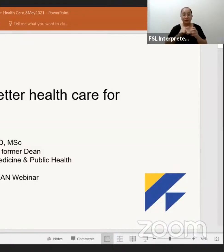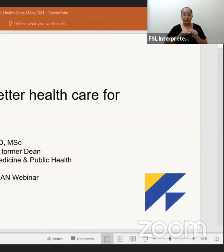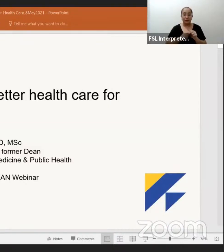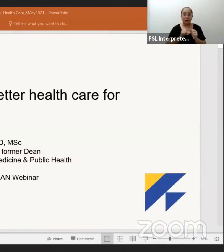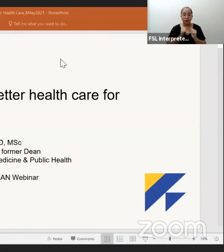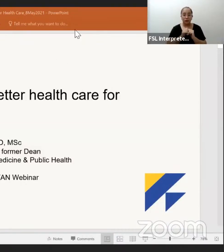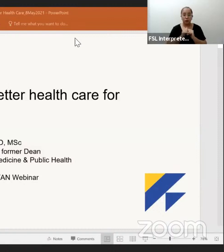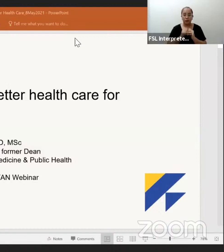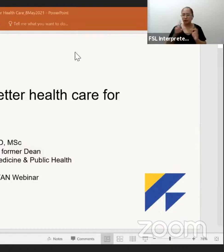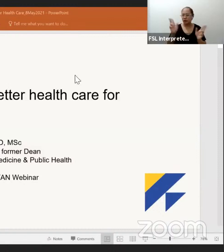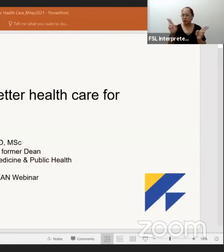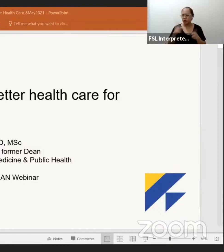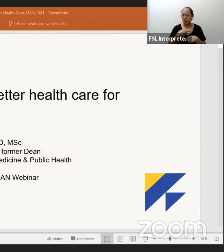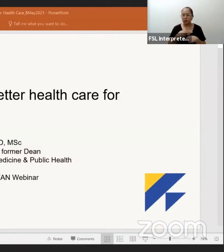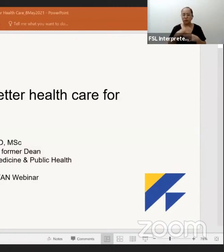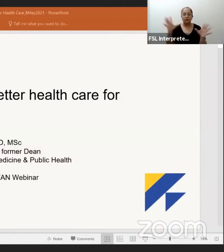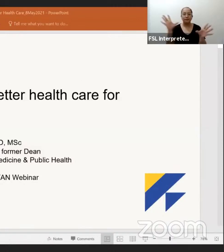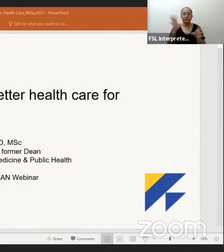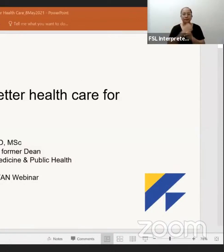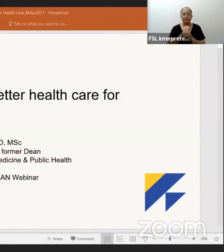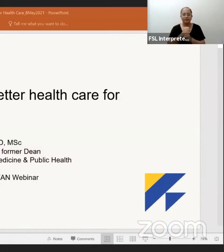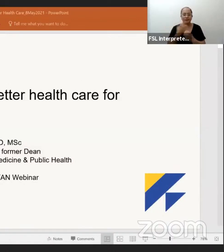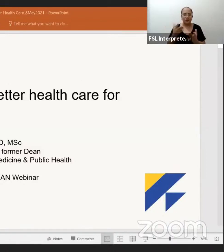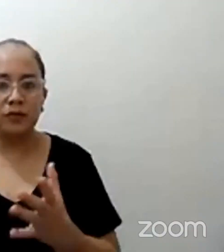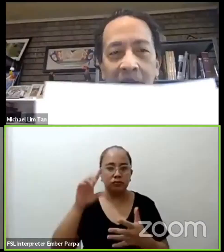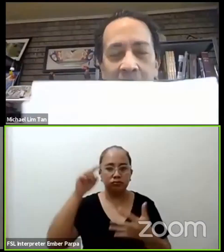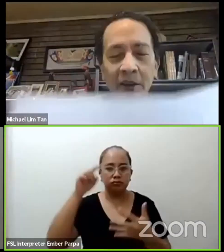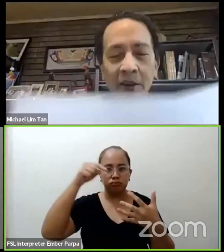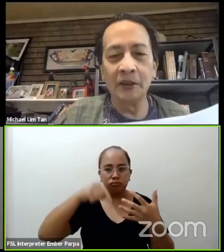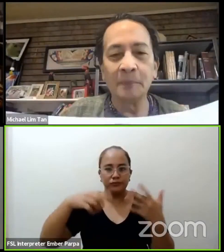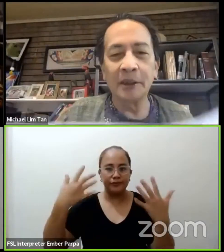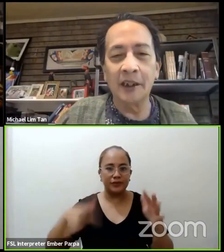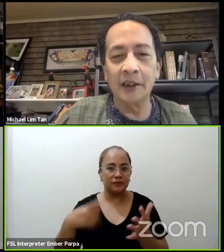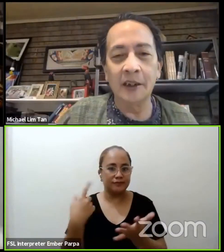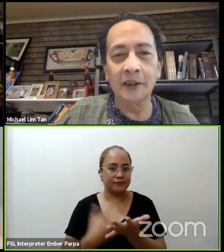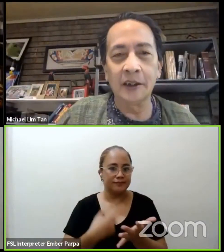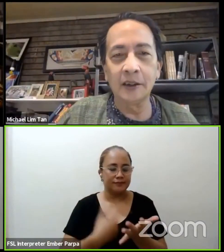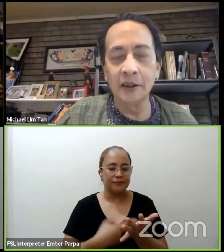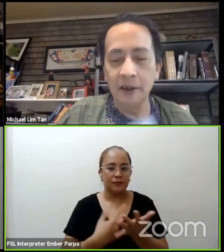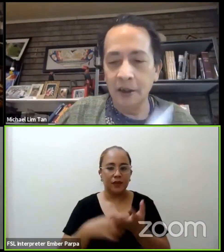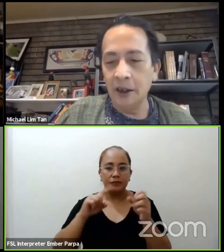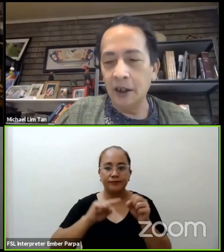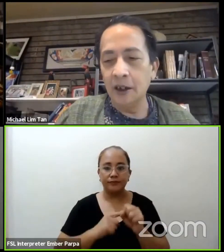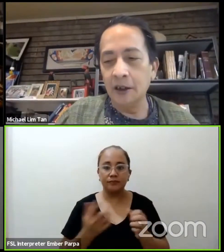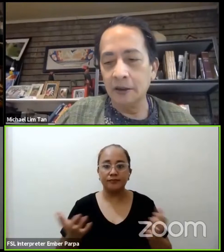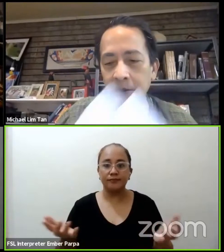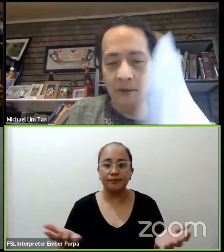a very quick summary of all that's been discussed. No? Inumpisahan natin